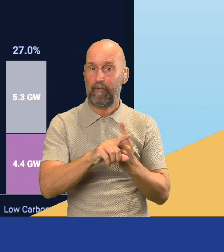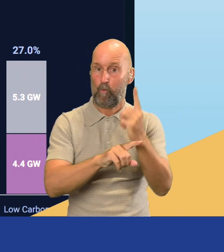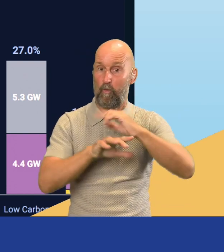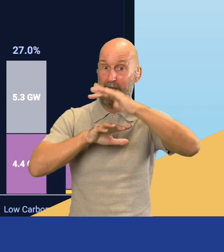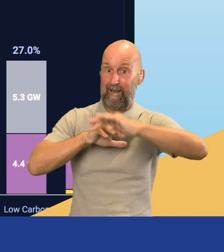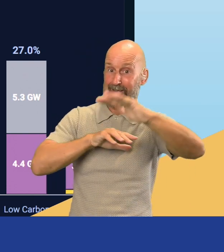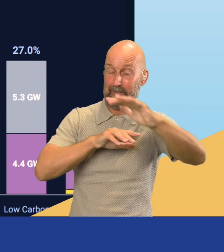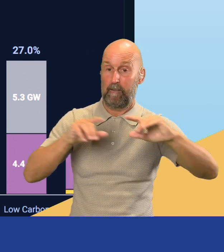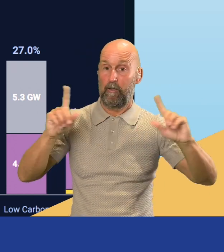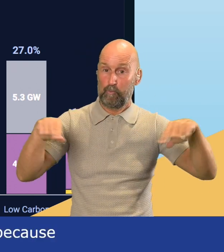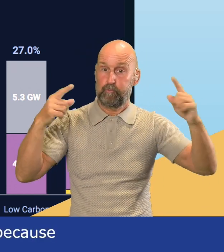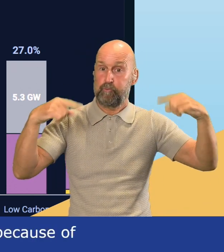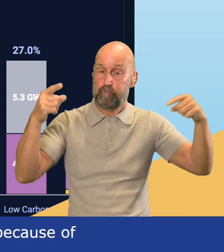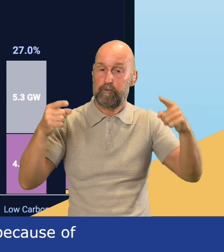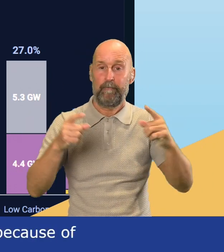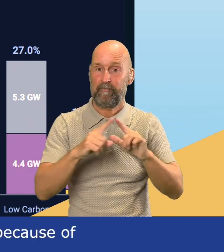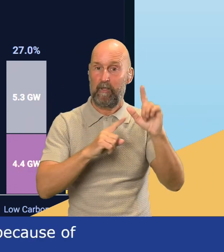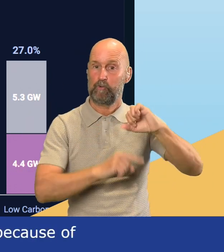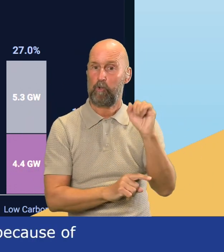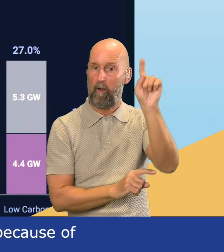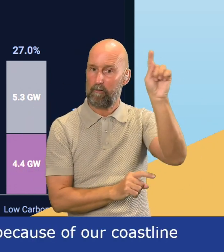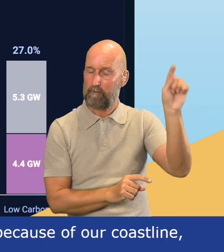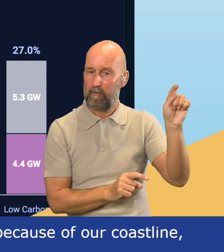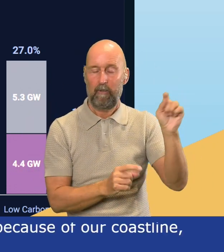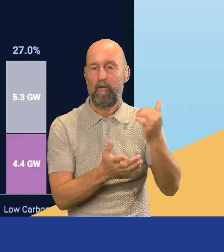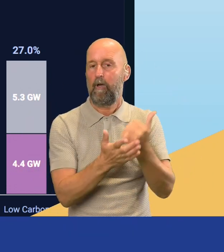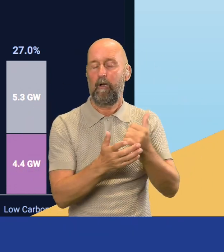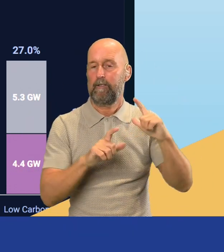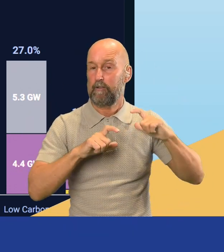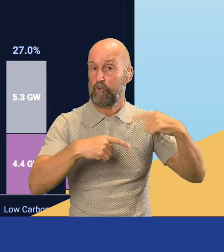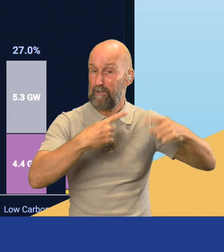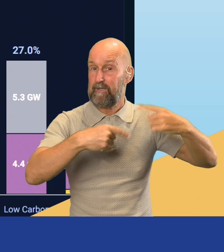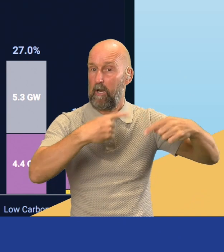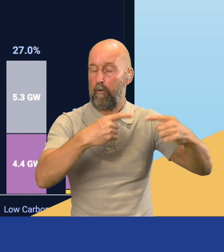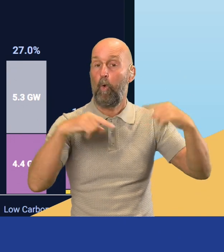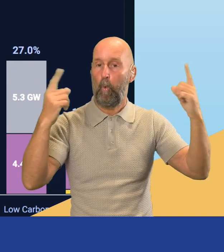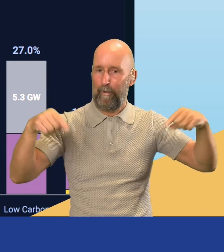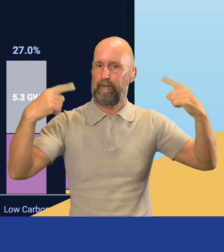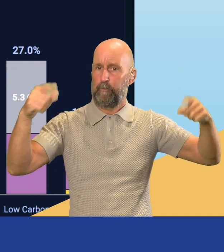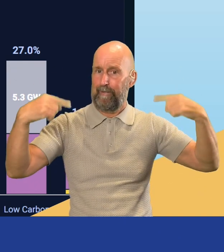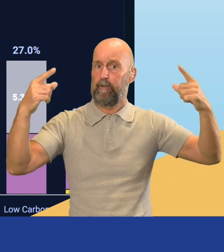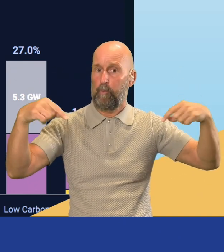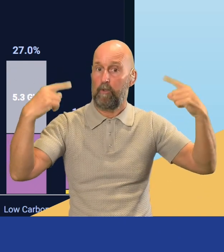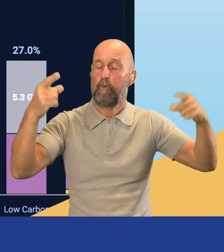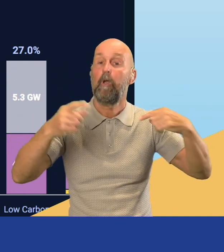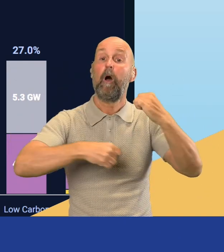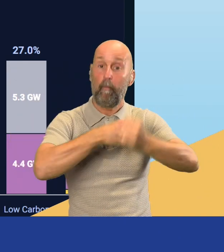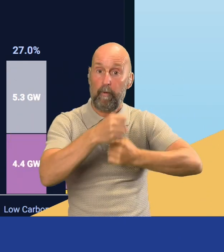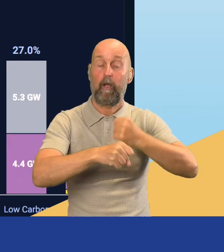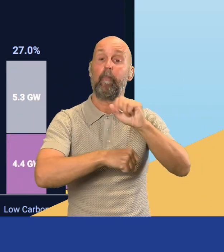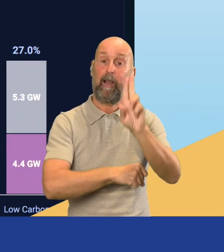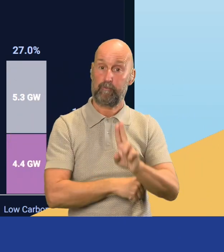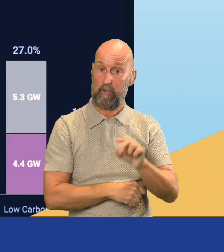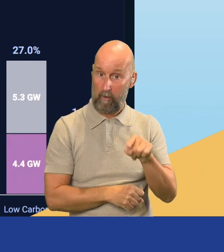we have, I guess, the Outer Hebrides and Scotland, which gives us incredibly sustainable wind supply that we can harness and make the most